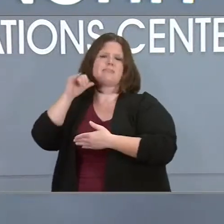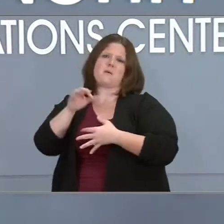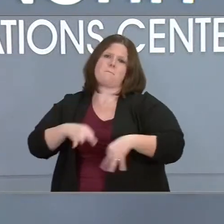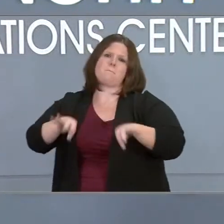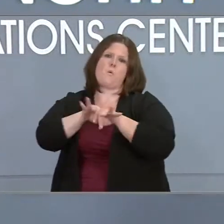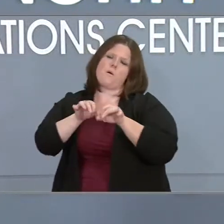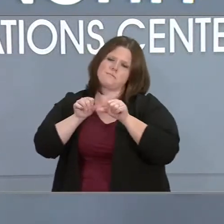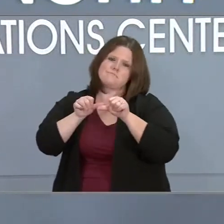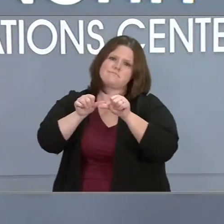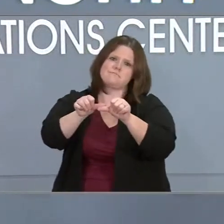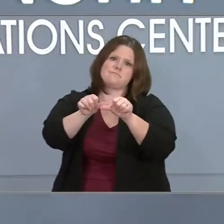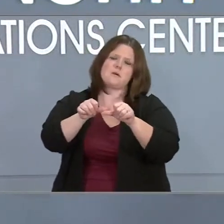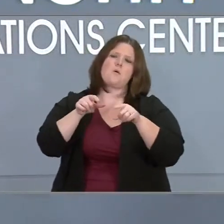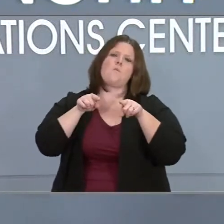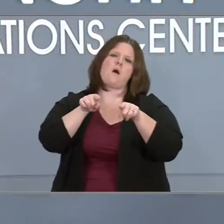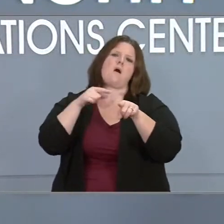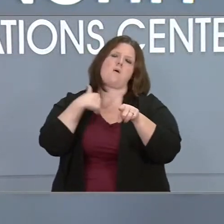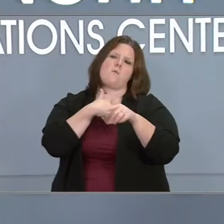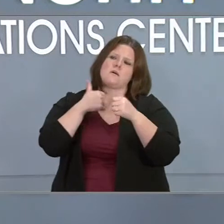Next question.